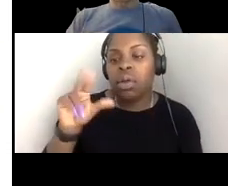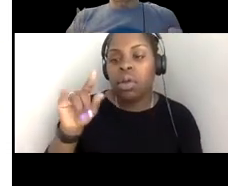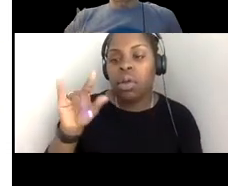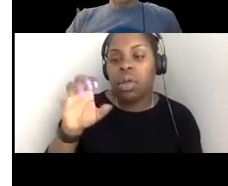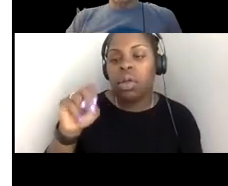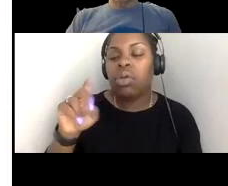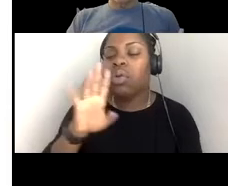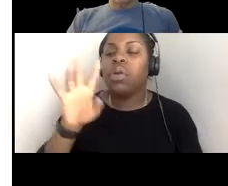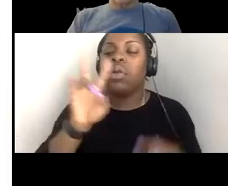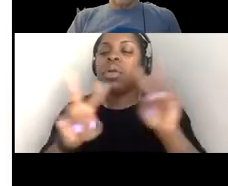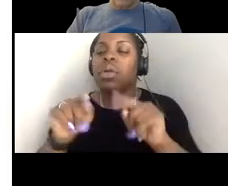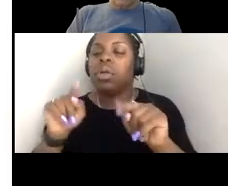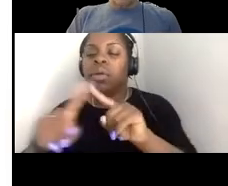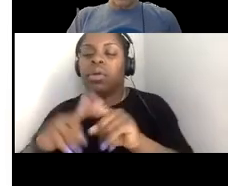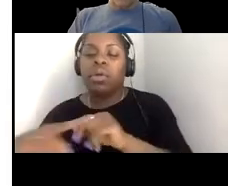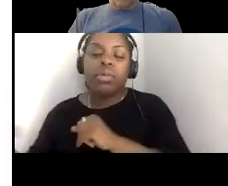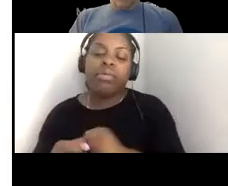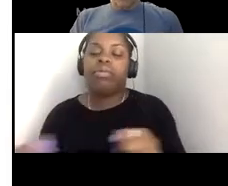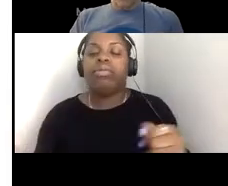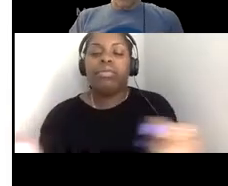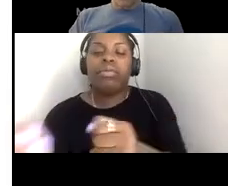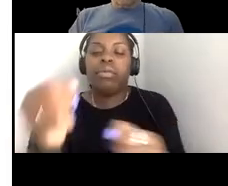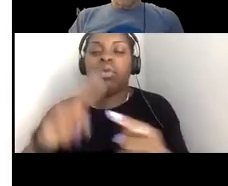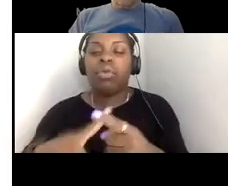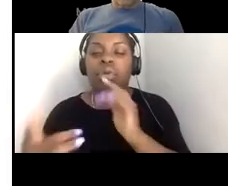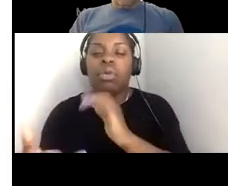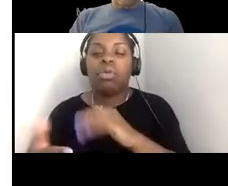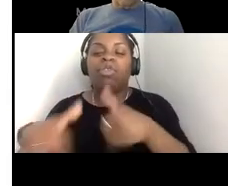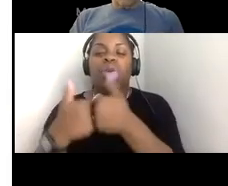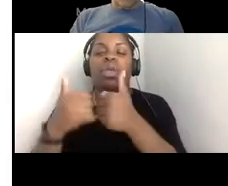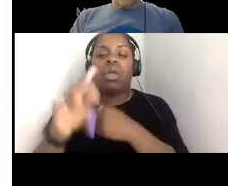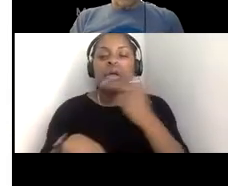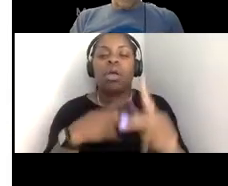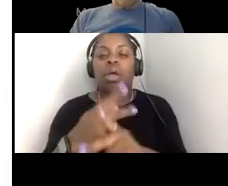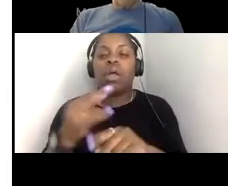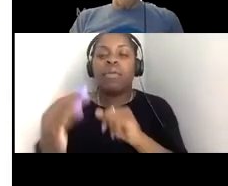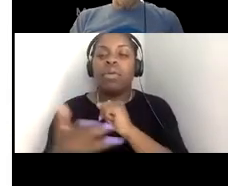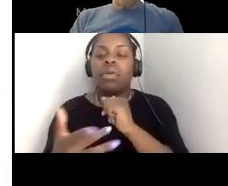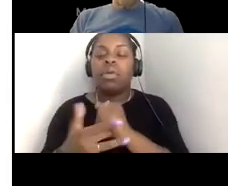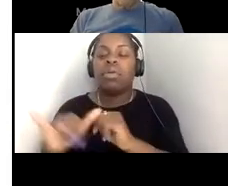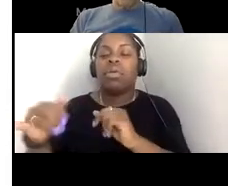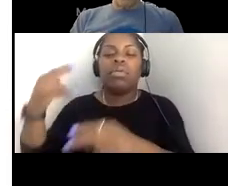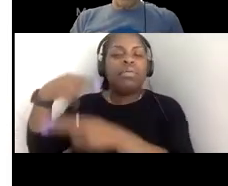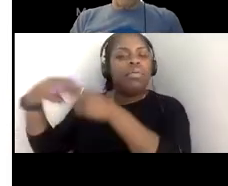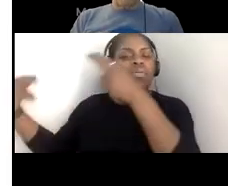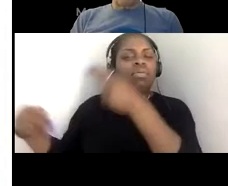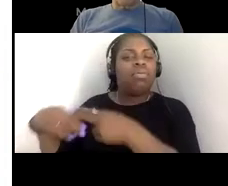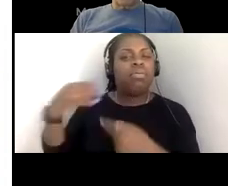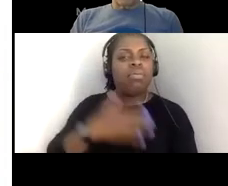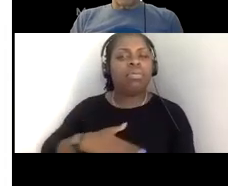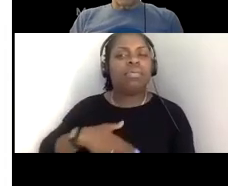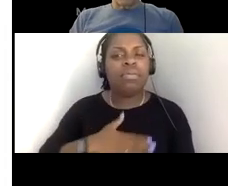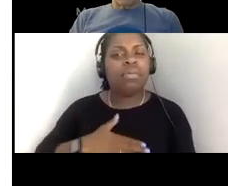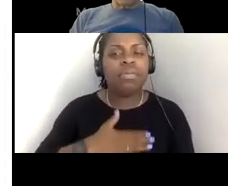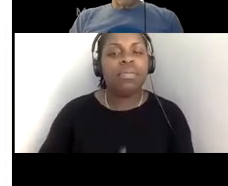strategies for challenging this technology. So if we can move to the next slide.